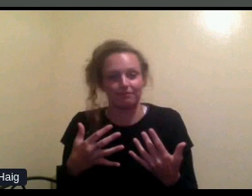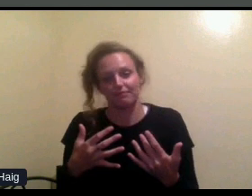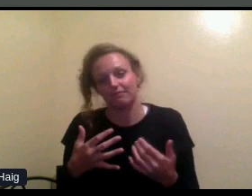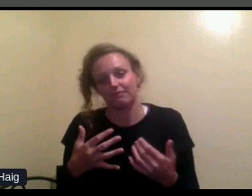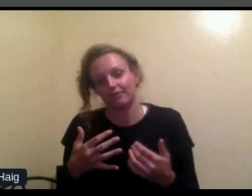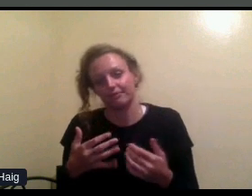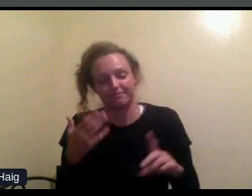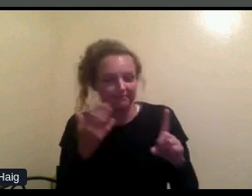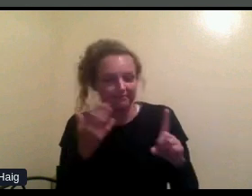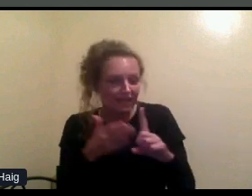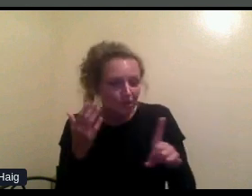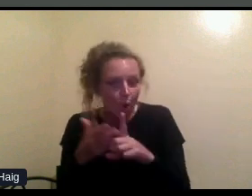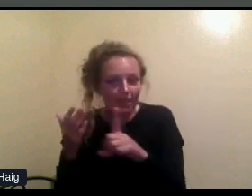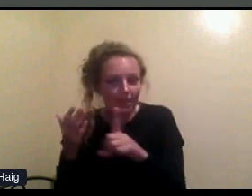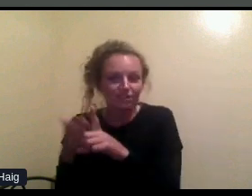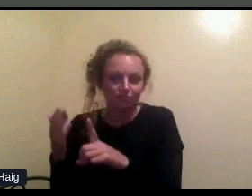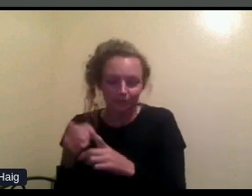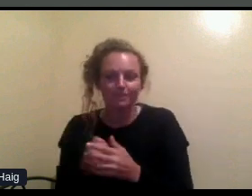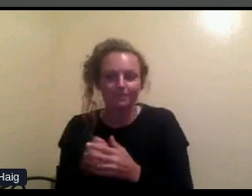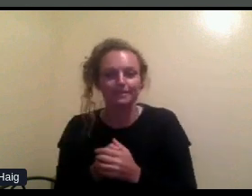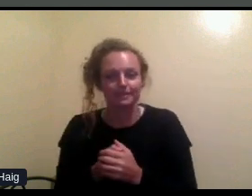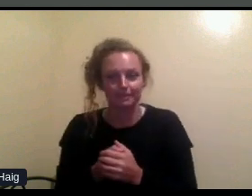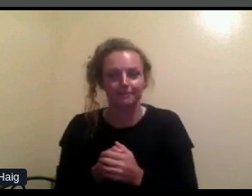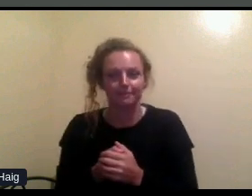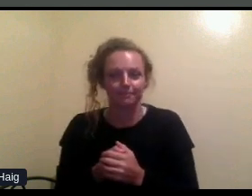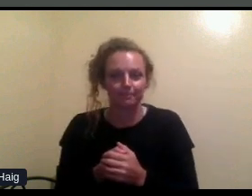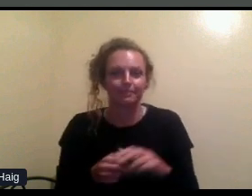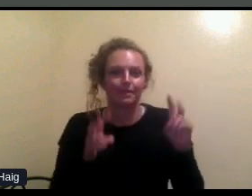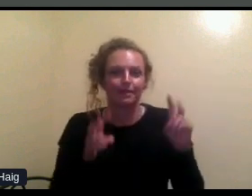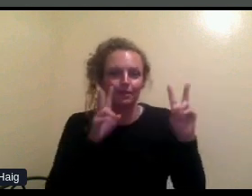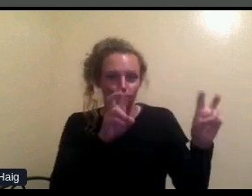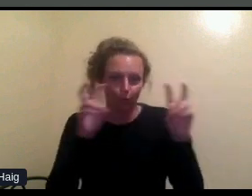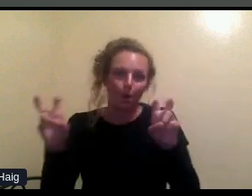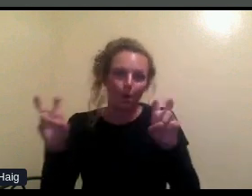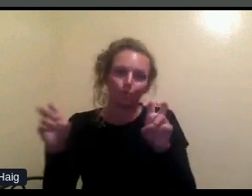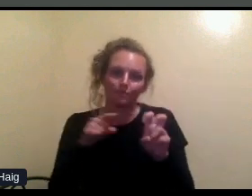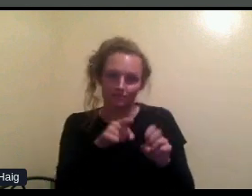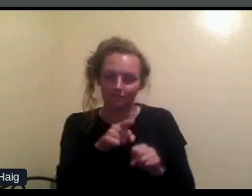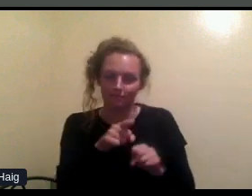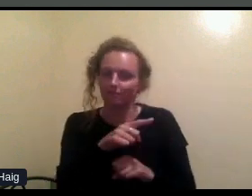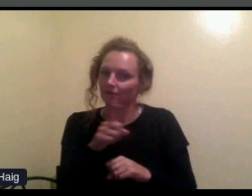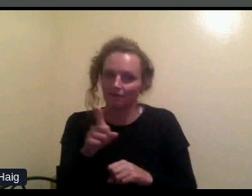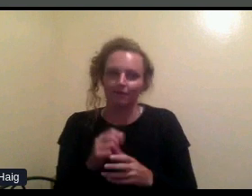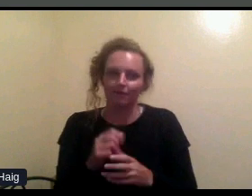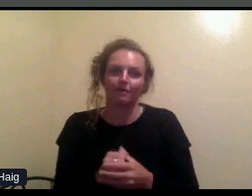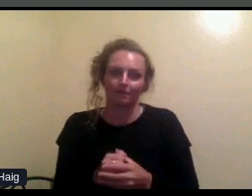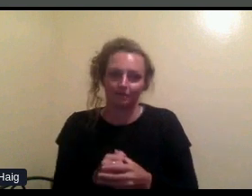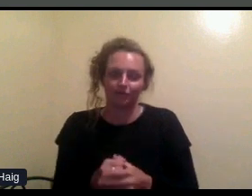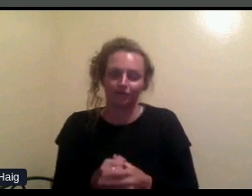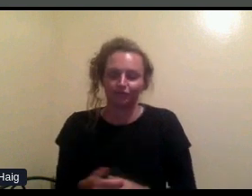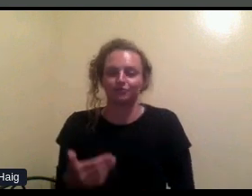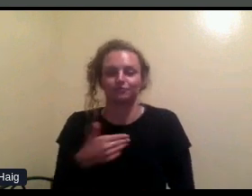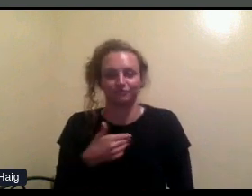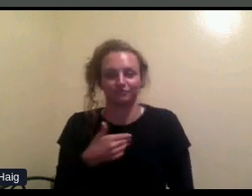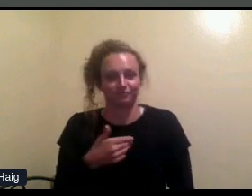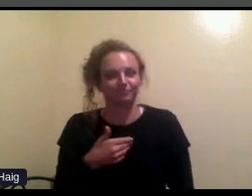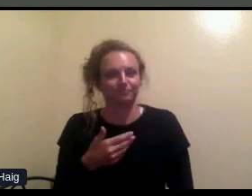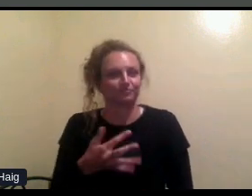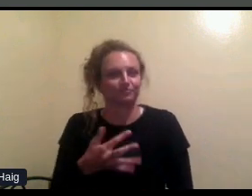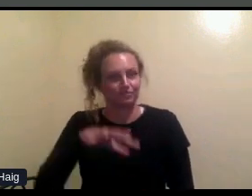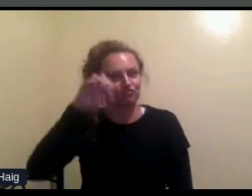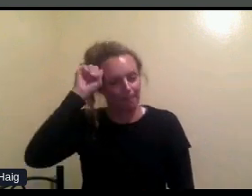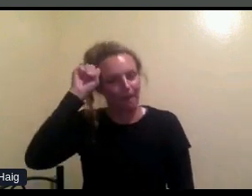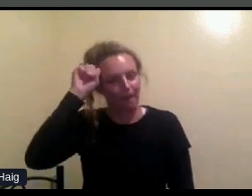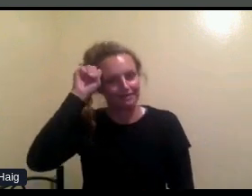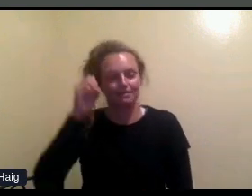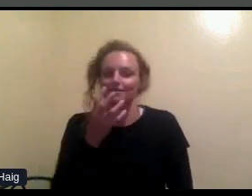to have the data behind it, but the quotes that you're pulling out, Lucy, it just resonates, doesn't it? And it's so useful